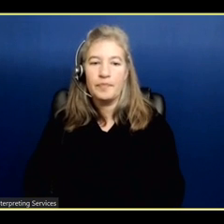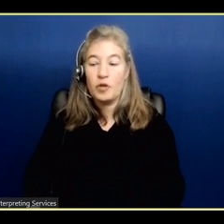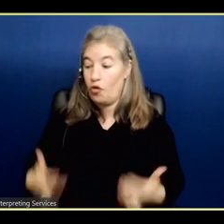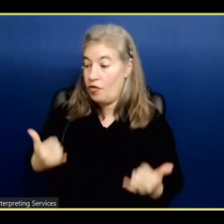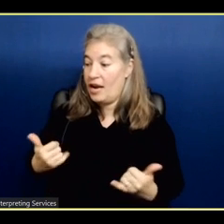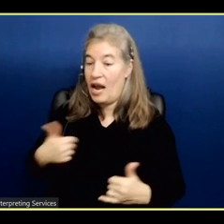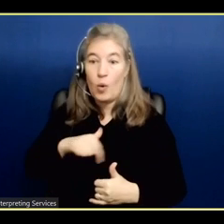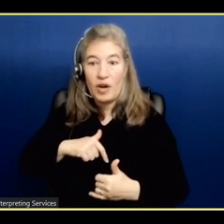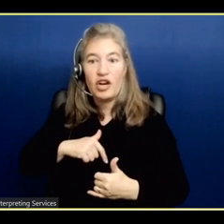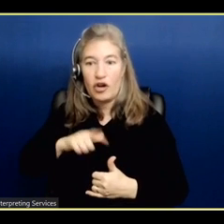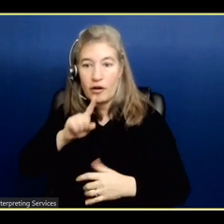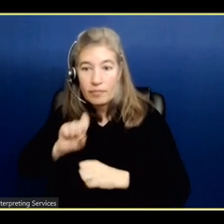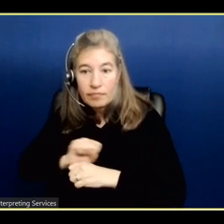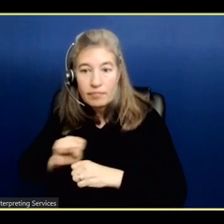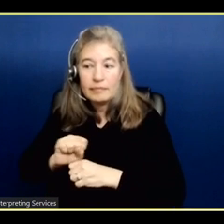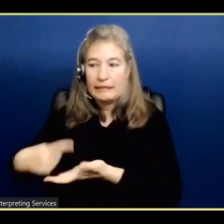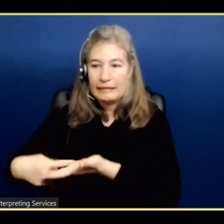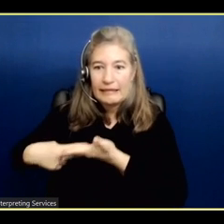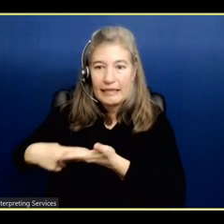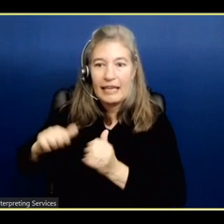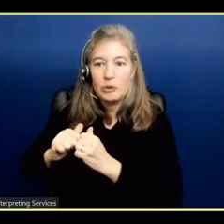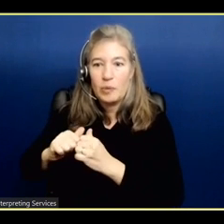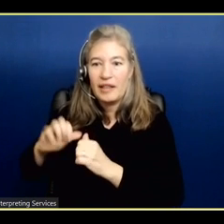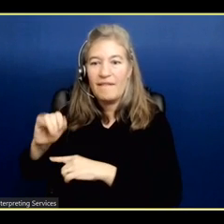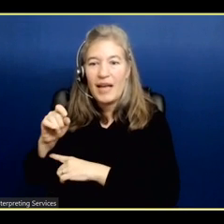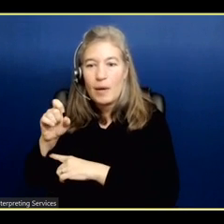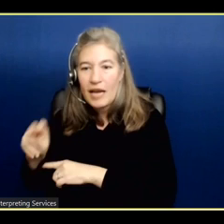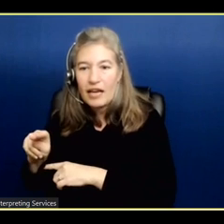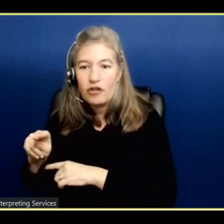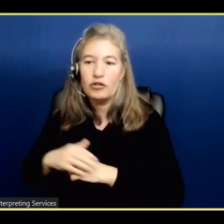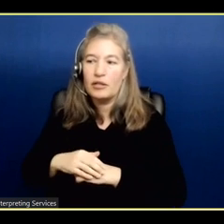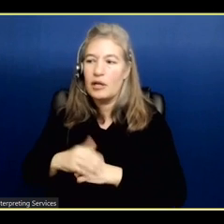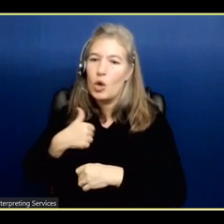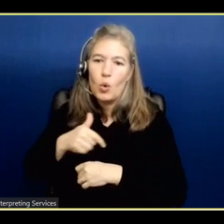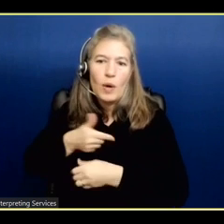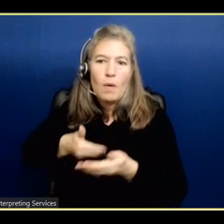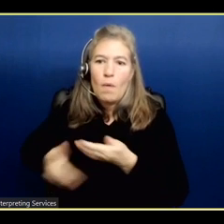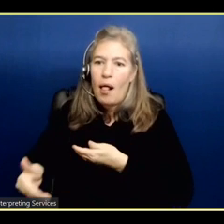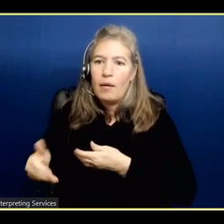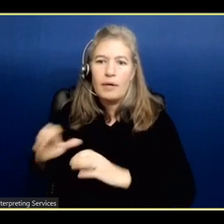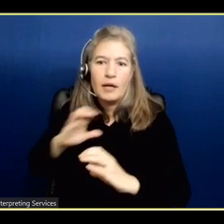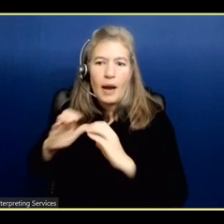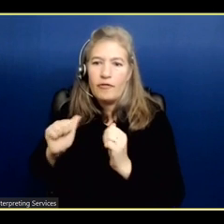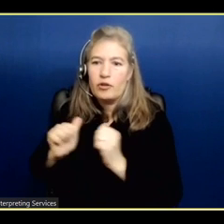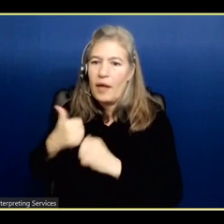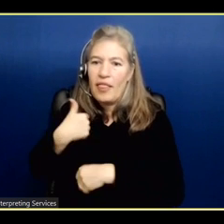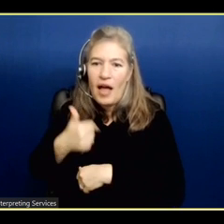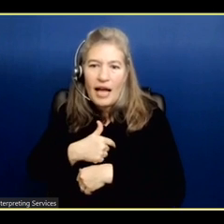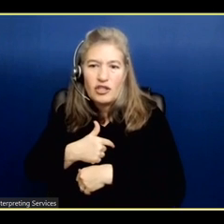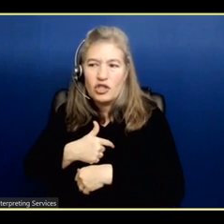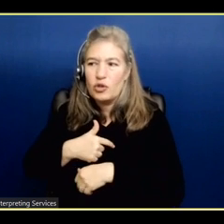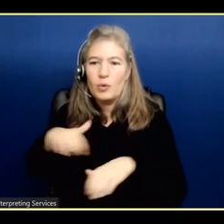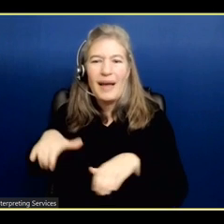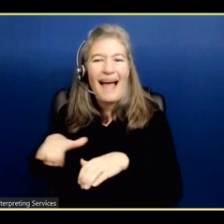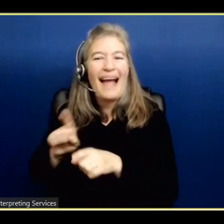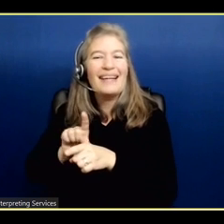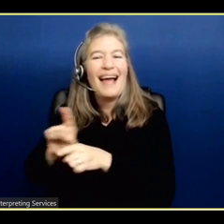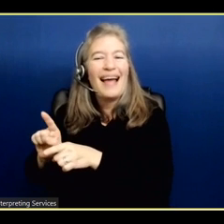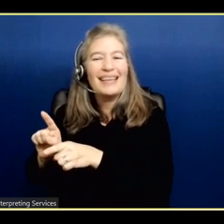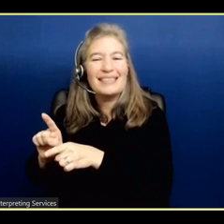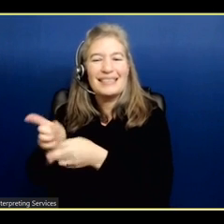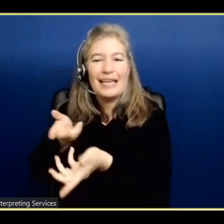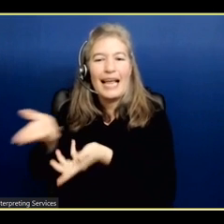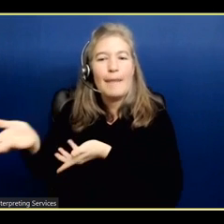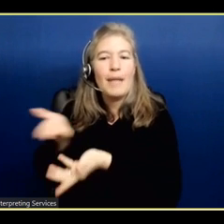needed for me to be able to exercise my Occam's razor, right, for most questions. When I think about philanthropy in this work, I think before we ask